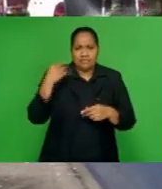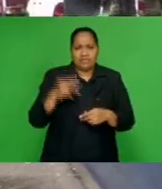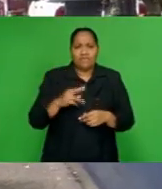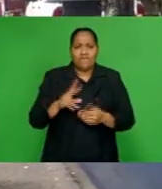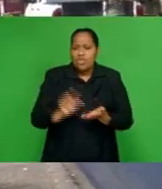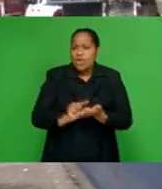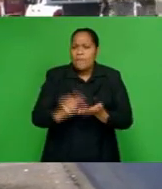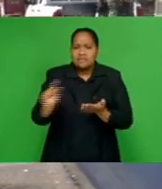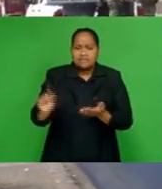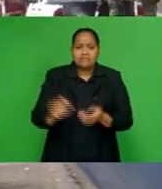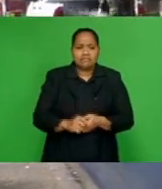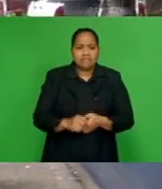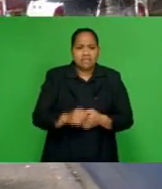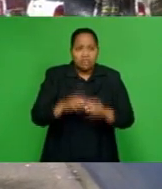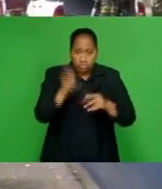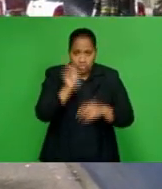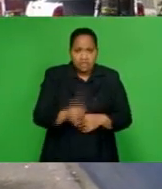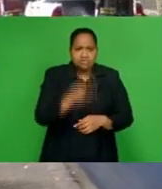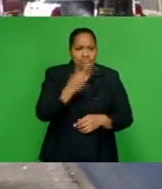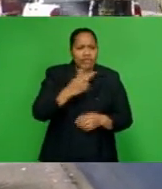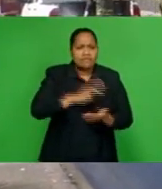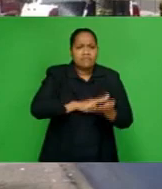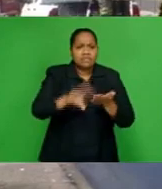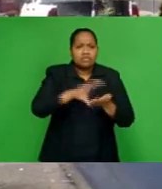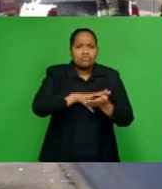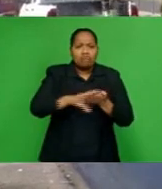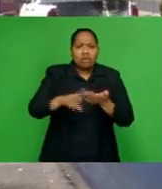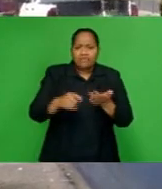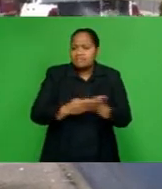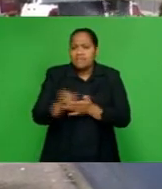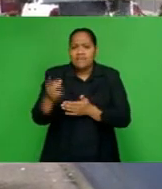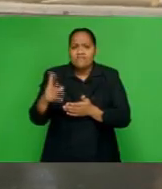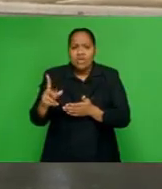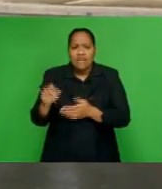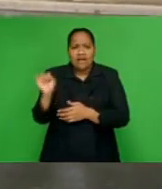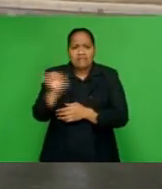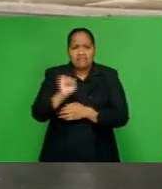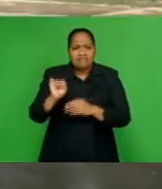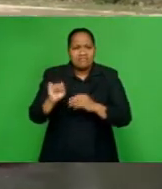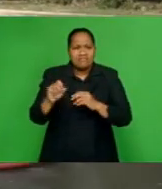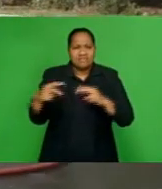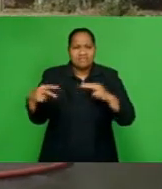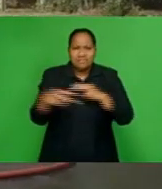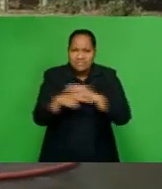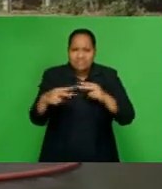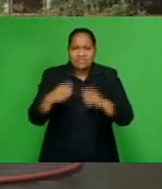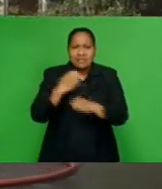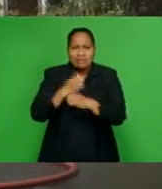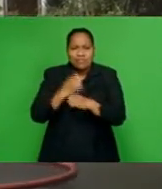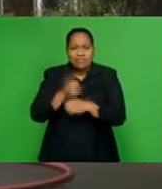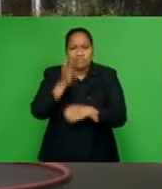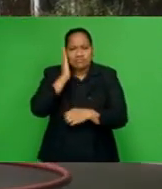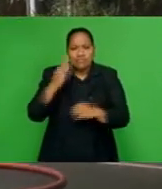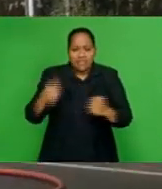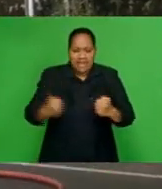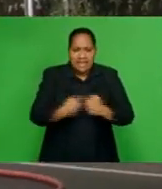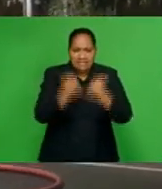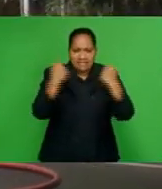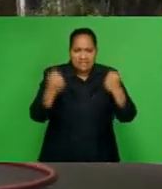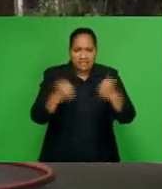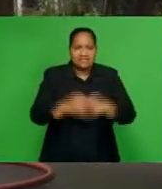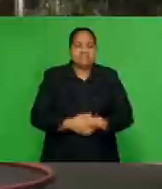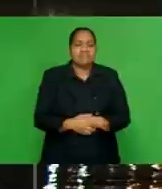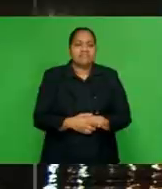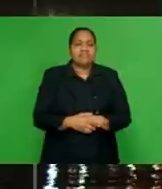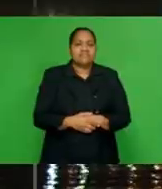paid over $12 million in compensation for motor vehicle, employment and school accidents. Pranita Prakash,